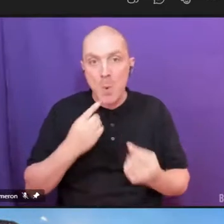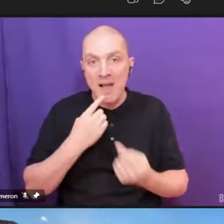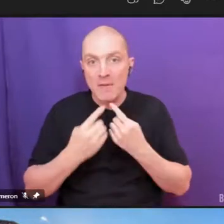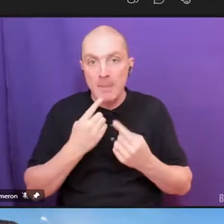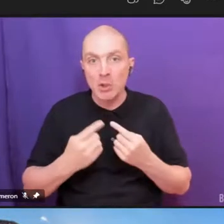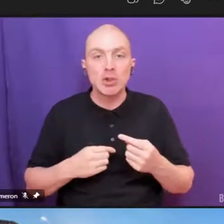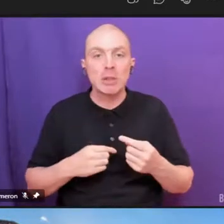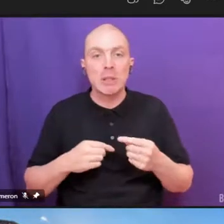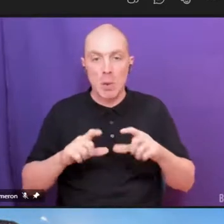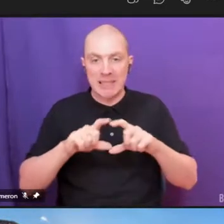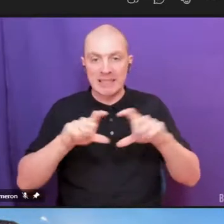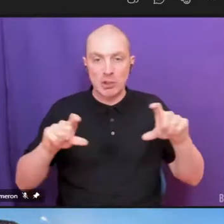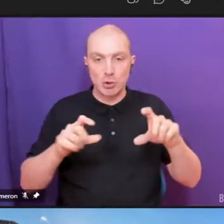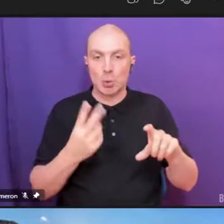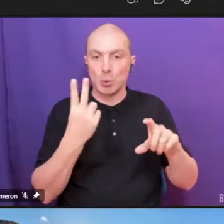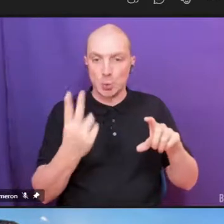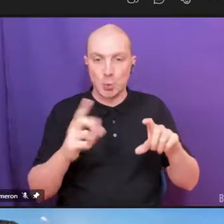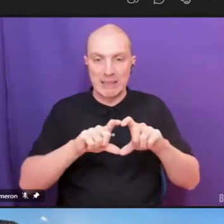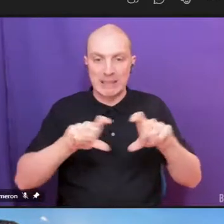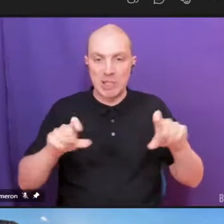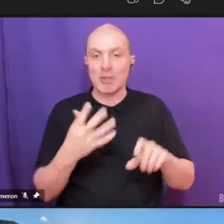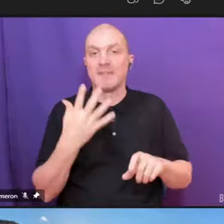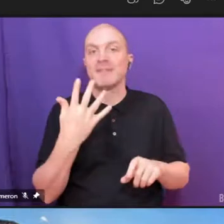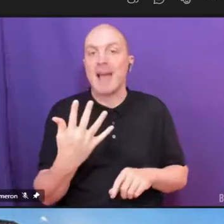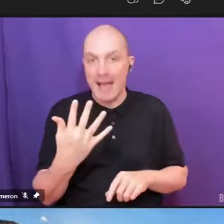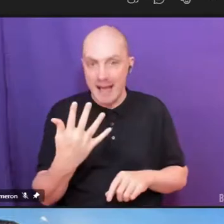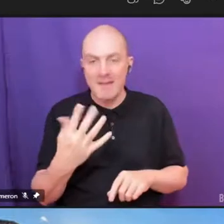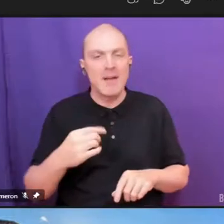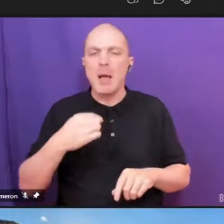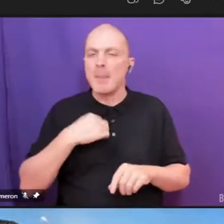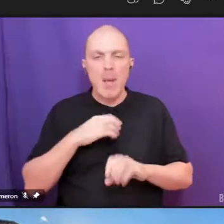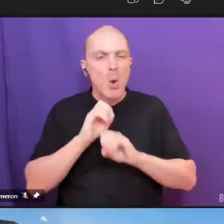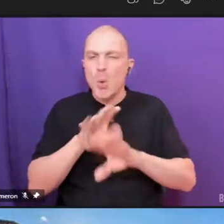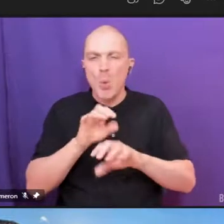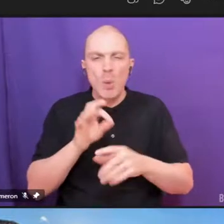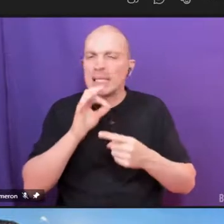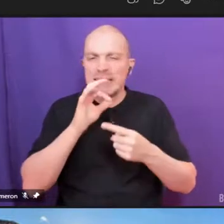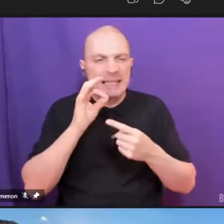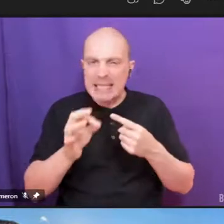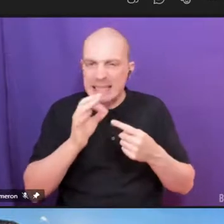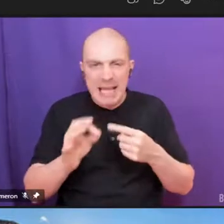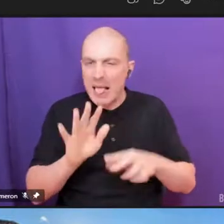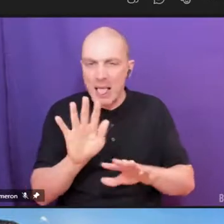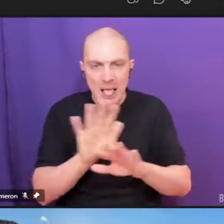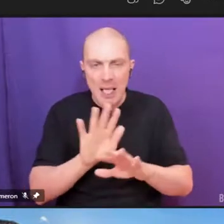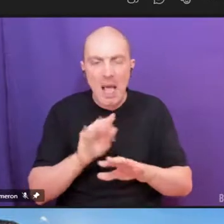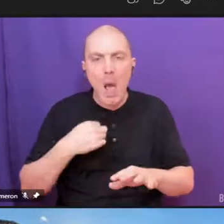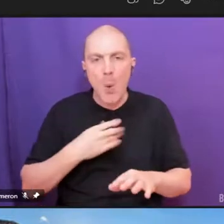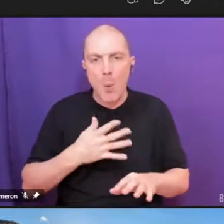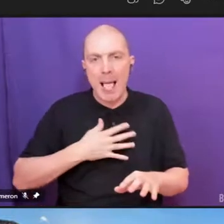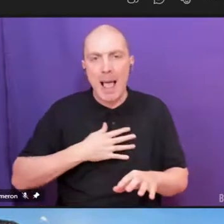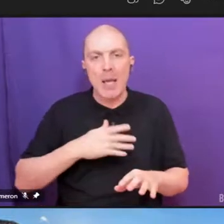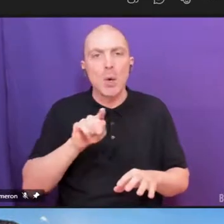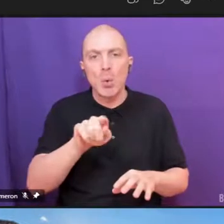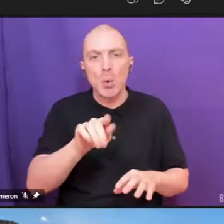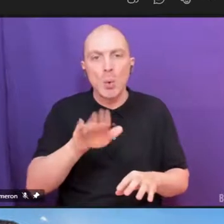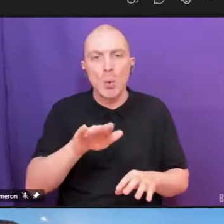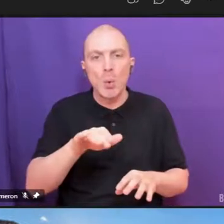report. Rather than go through these sections in detail, I'd now like to go to page 75 of